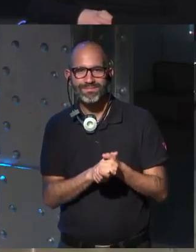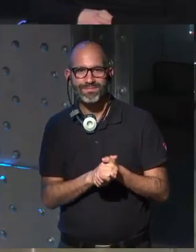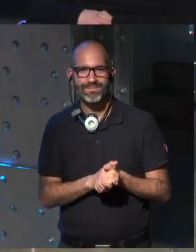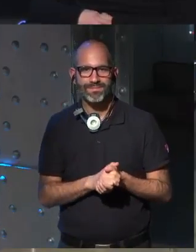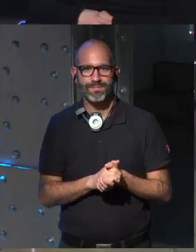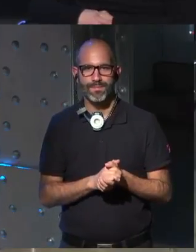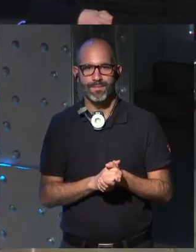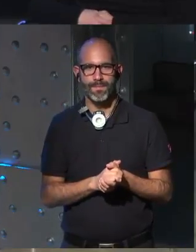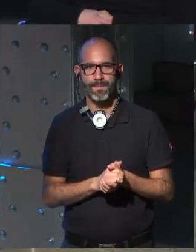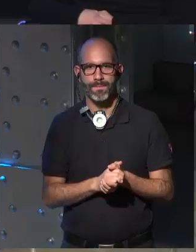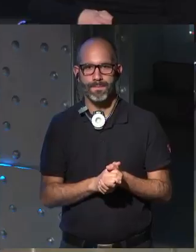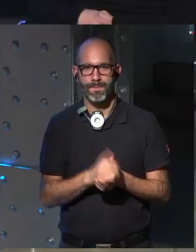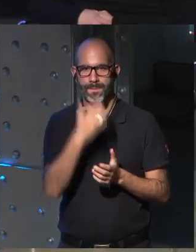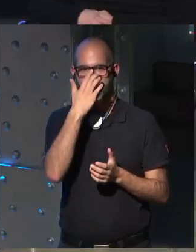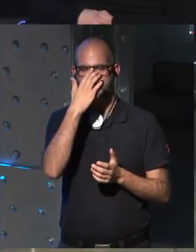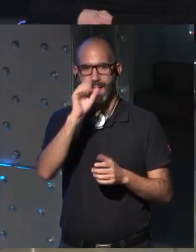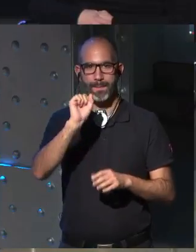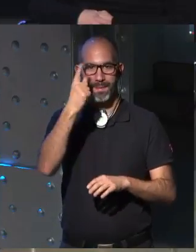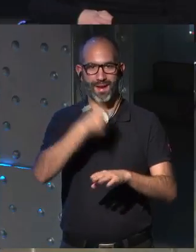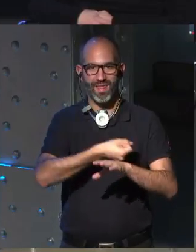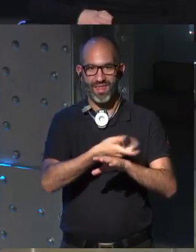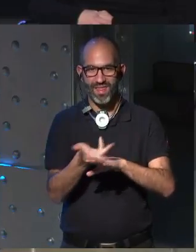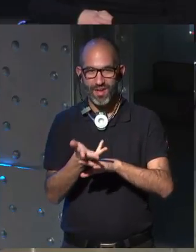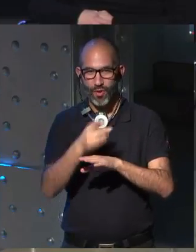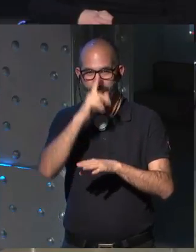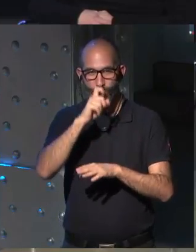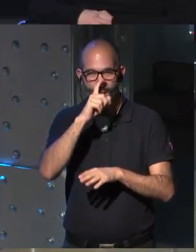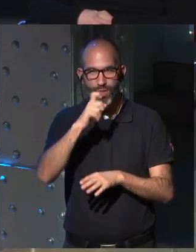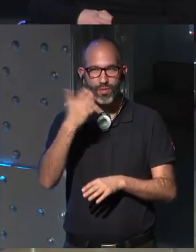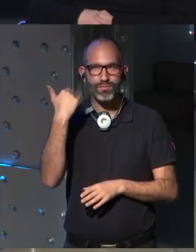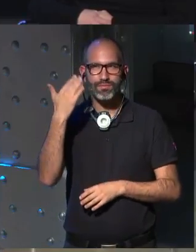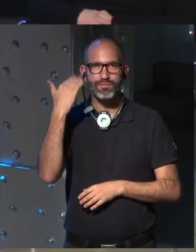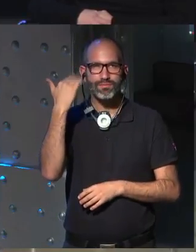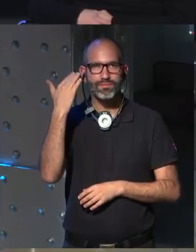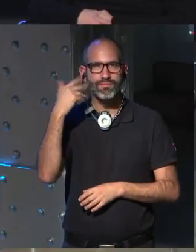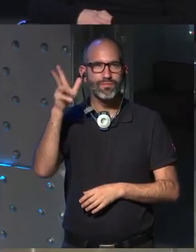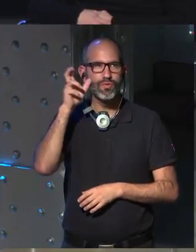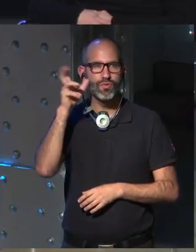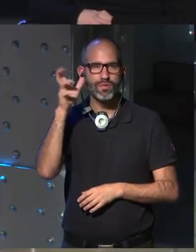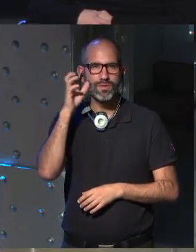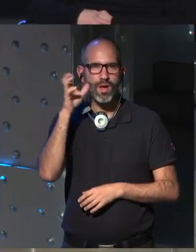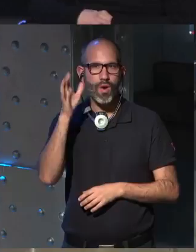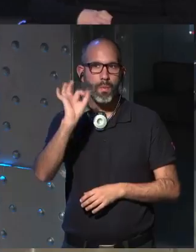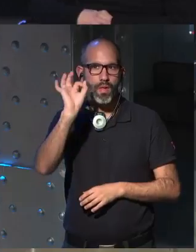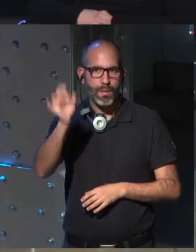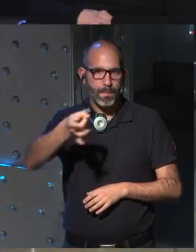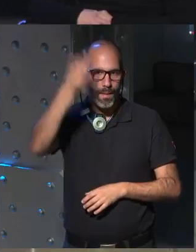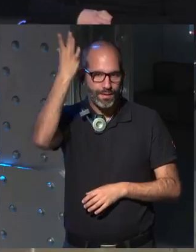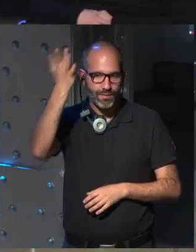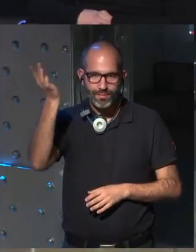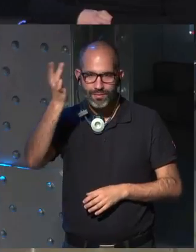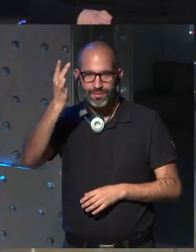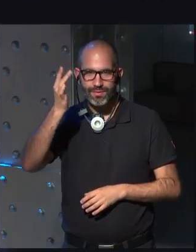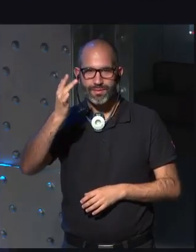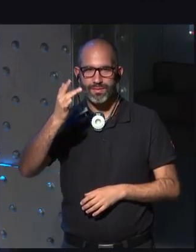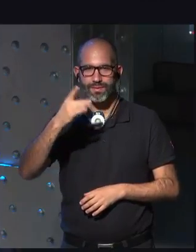The first one I remember listening to, and I might be making up the memory because I've been told about it, is the Joe Cocker